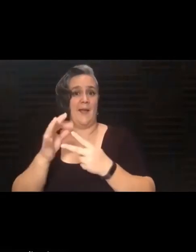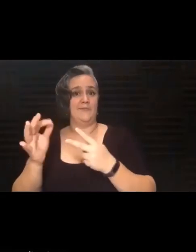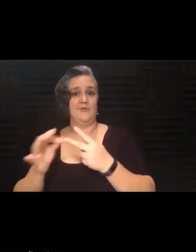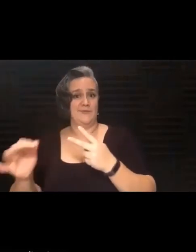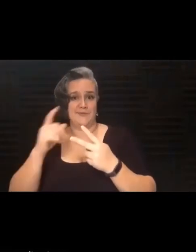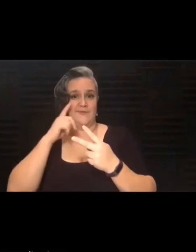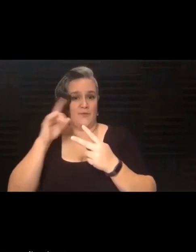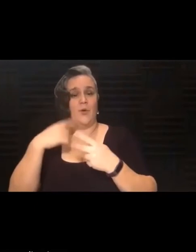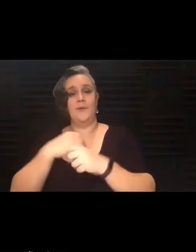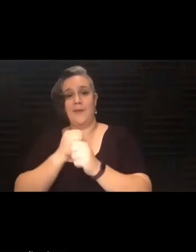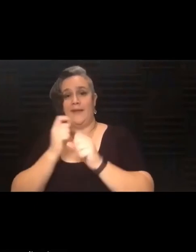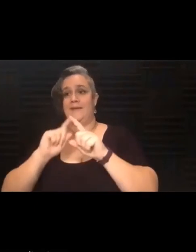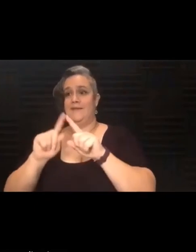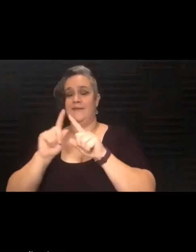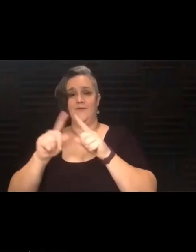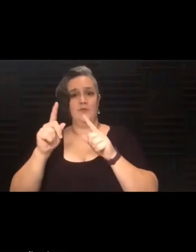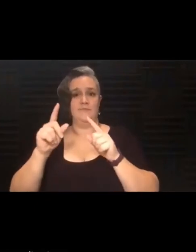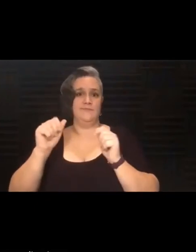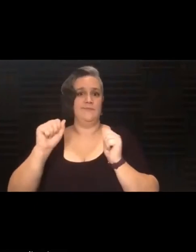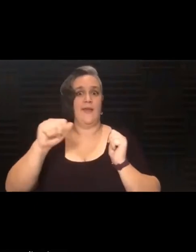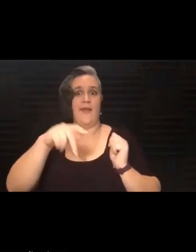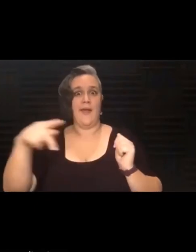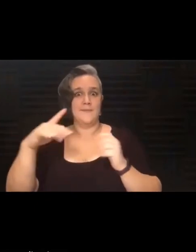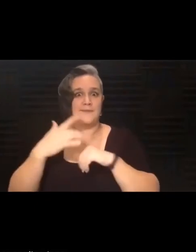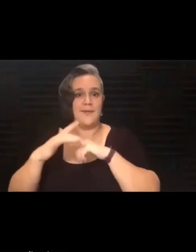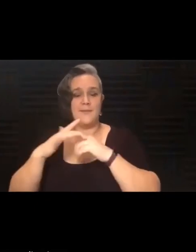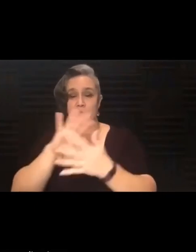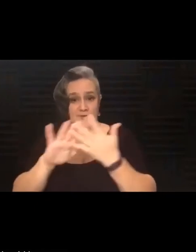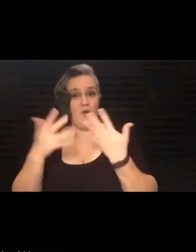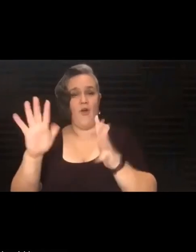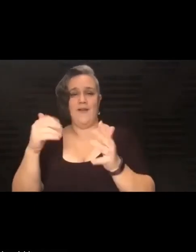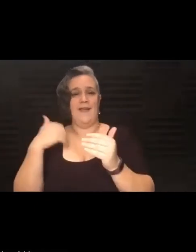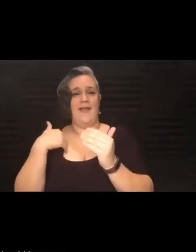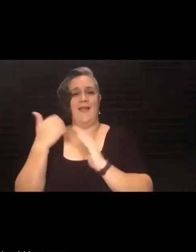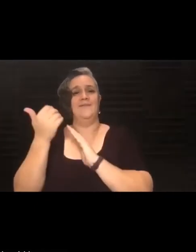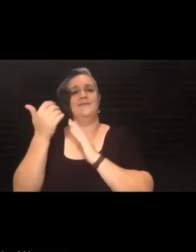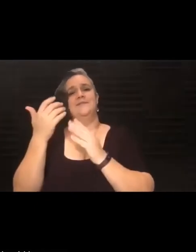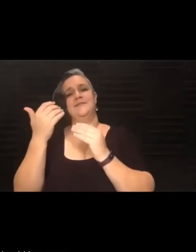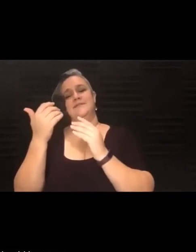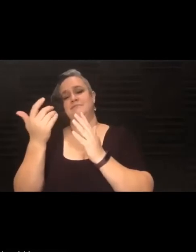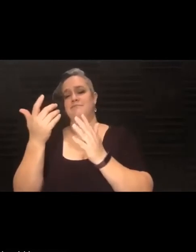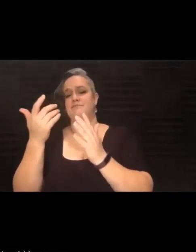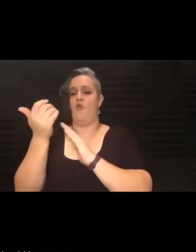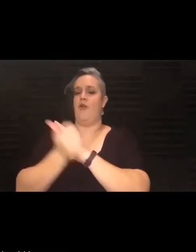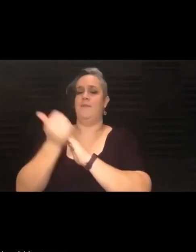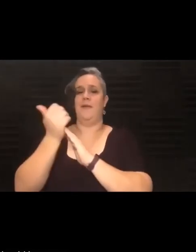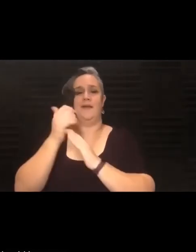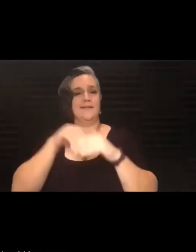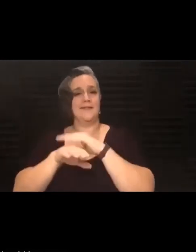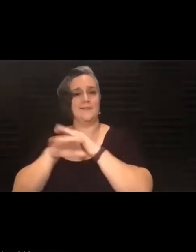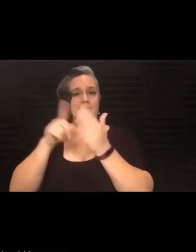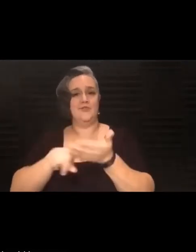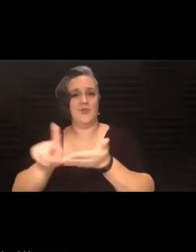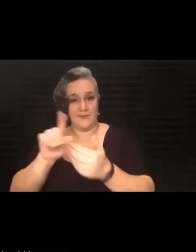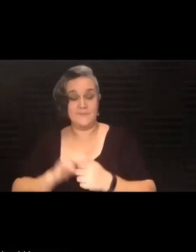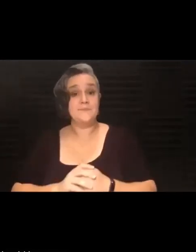products or applications that are available today, has a built-in accessibility checker. So something you should be aware of for